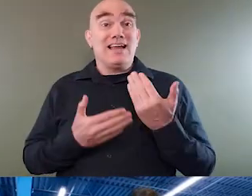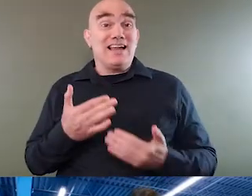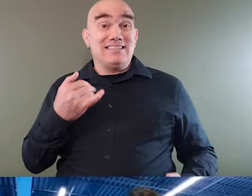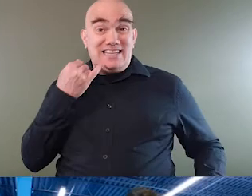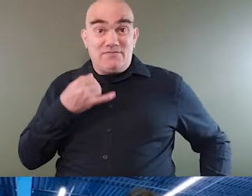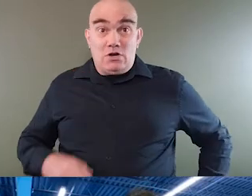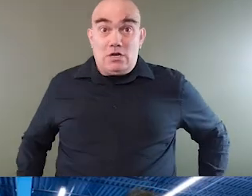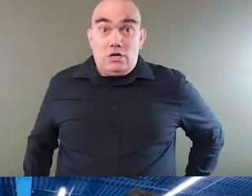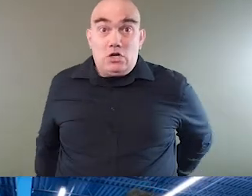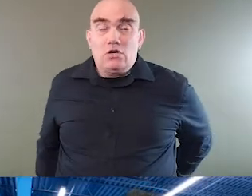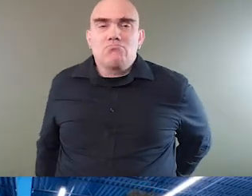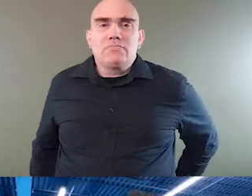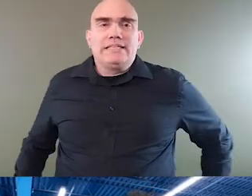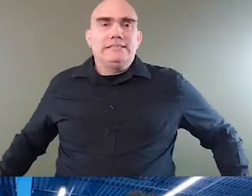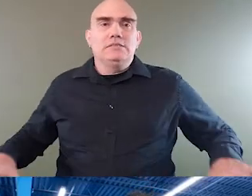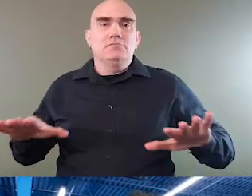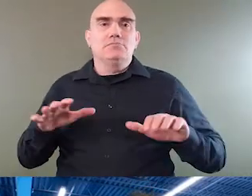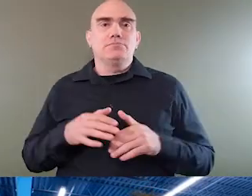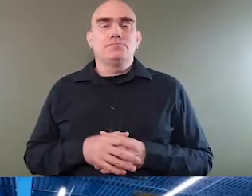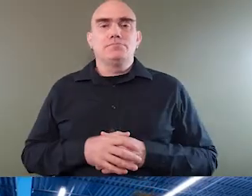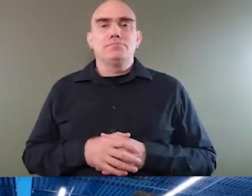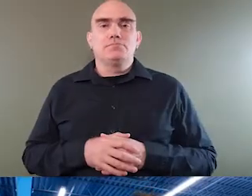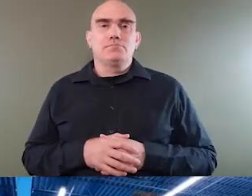your bridge.